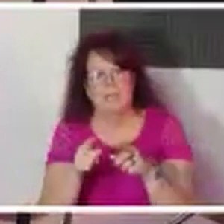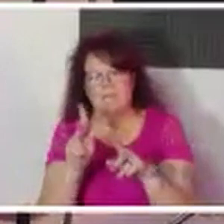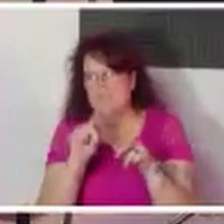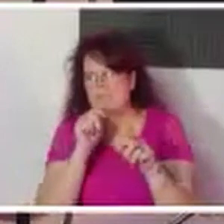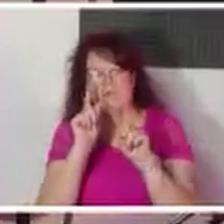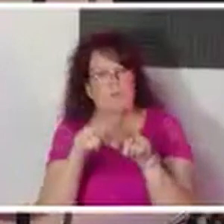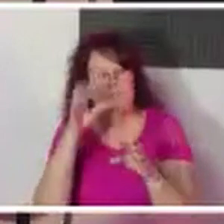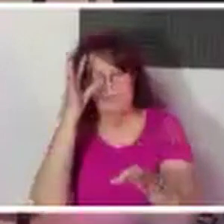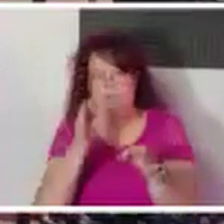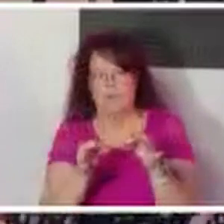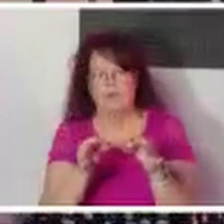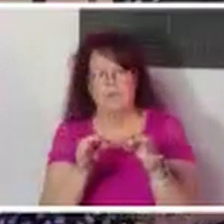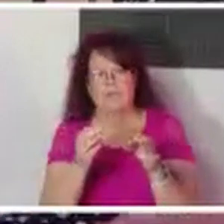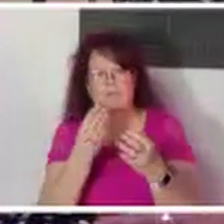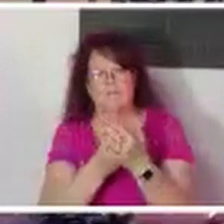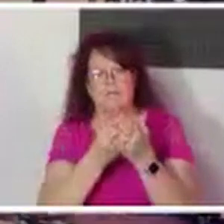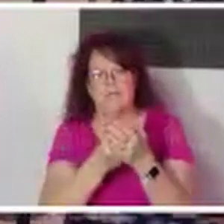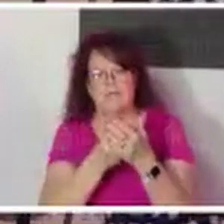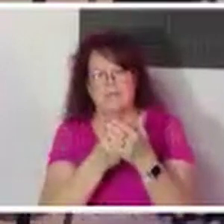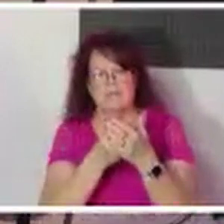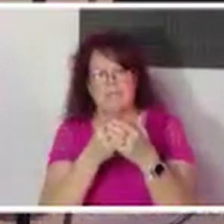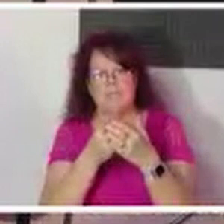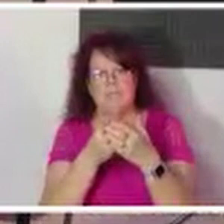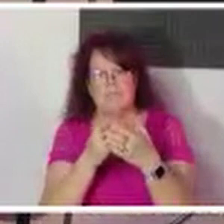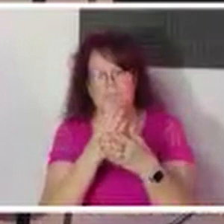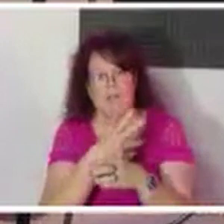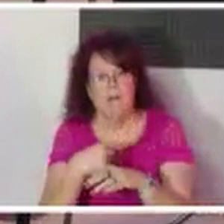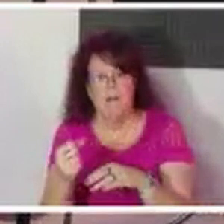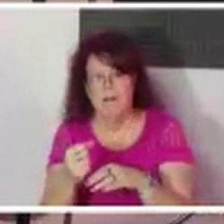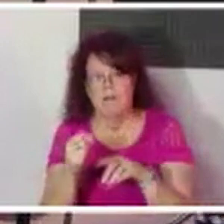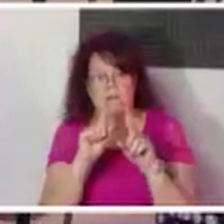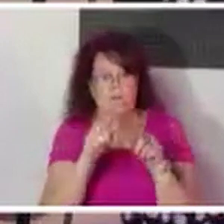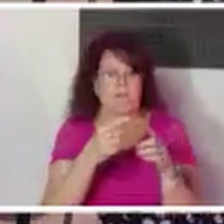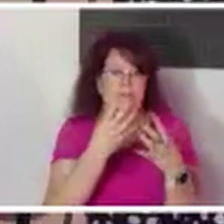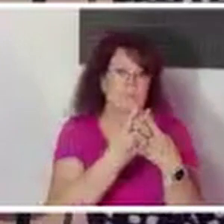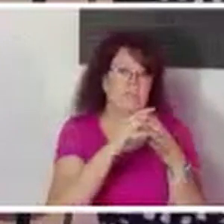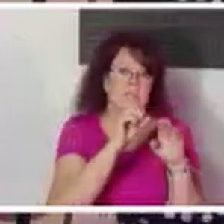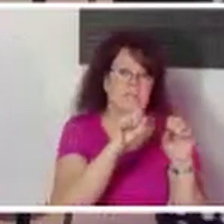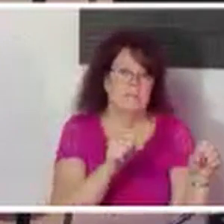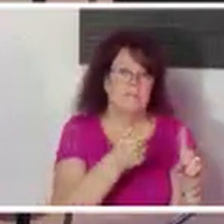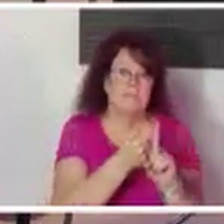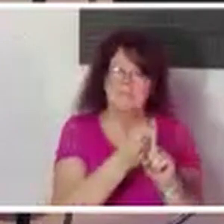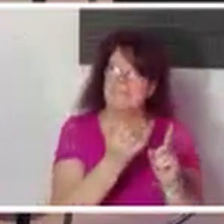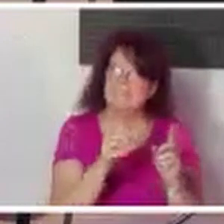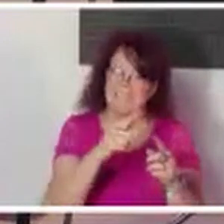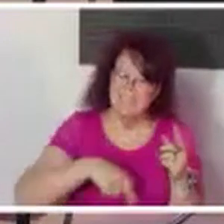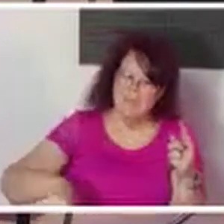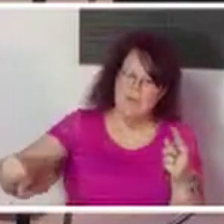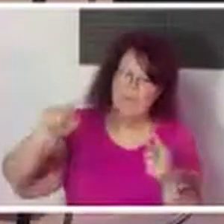which ultimately goes back into the court system itself. So that's kind of created an interesting circular effect